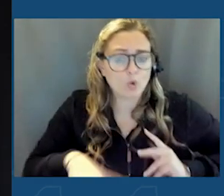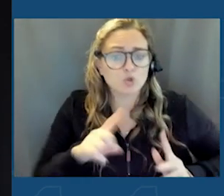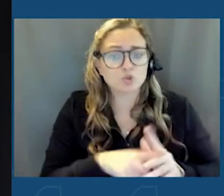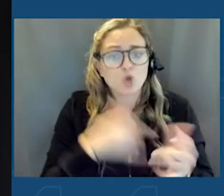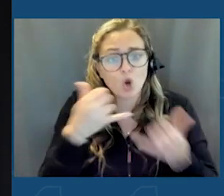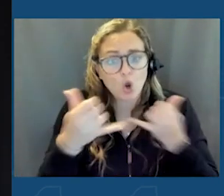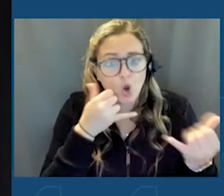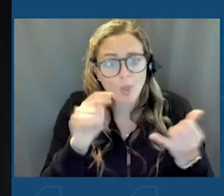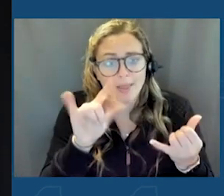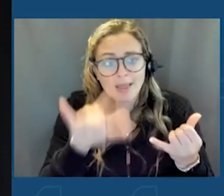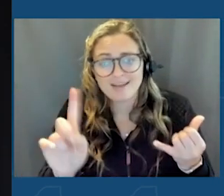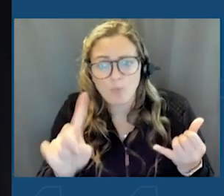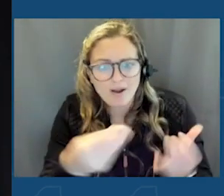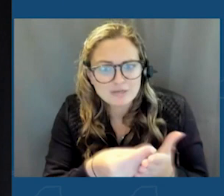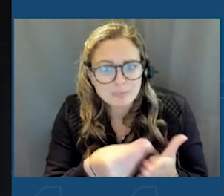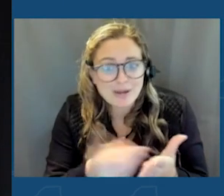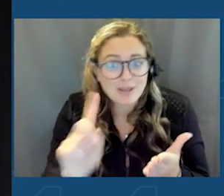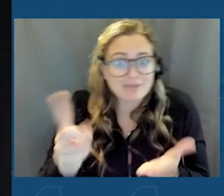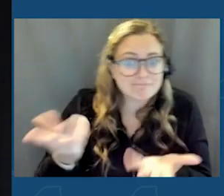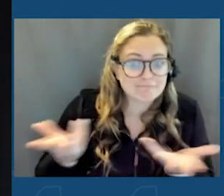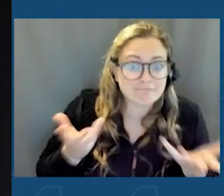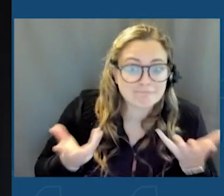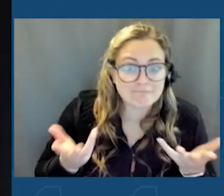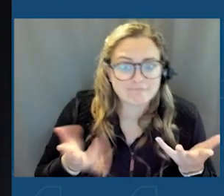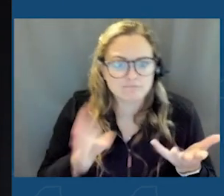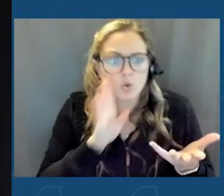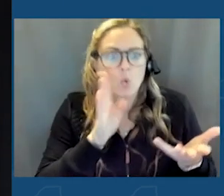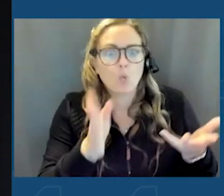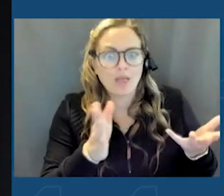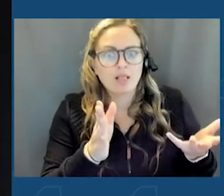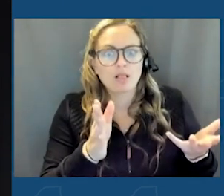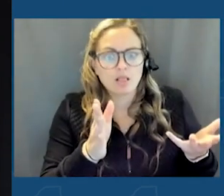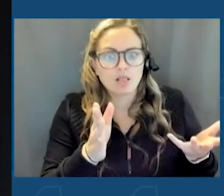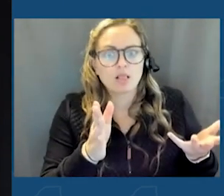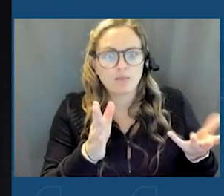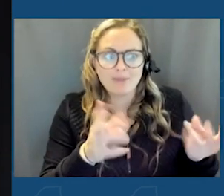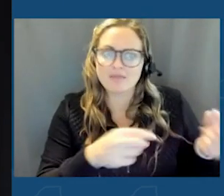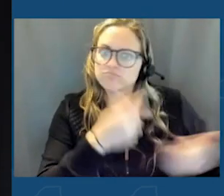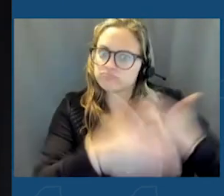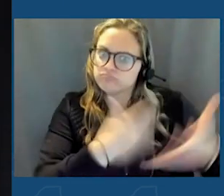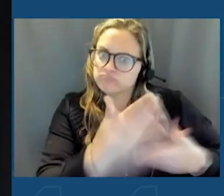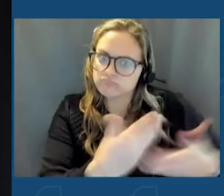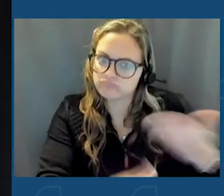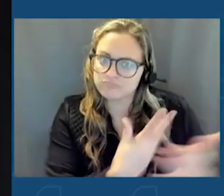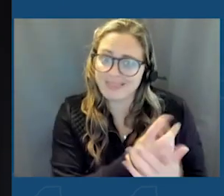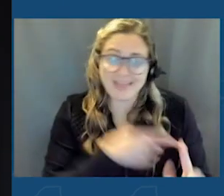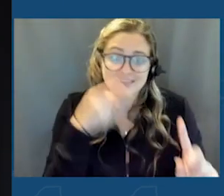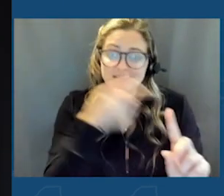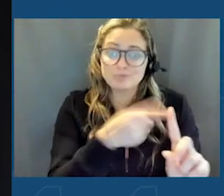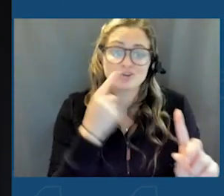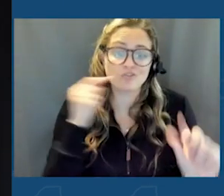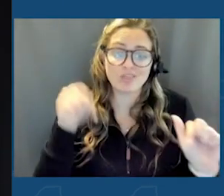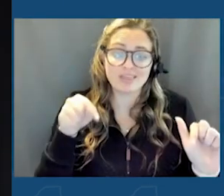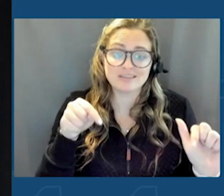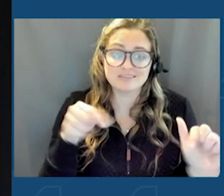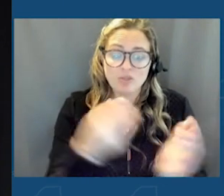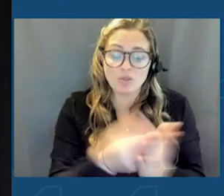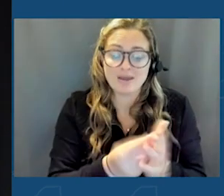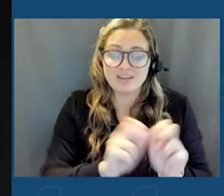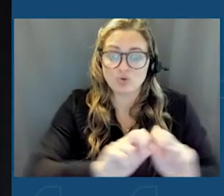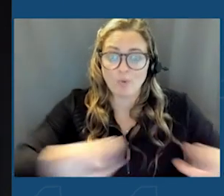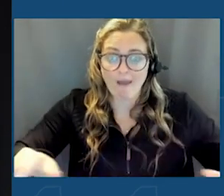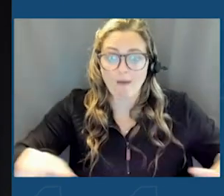and asking where the funds are. They will be rolling fast, and that's the objective of this, to get these dollars out there.